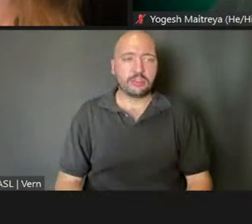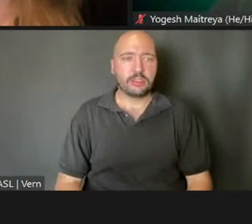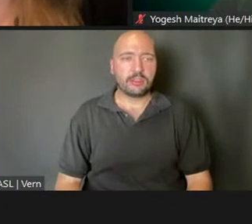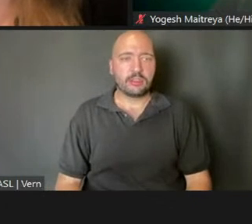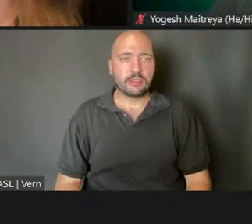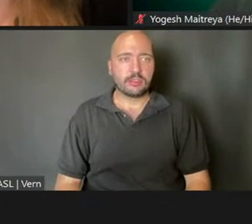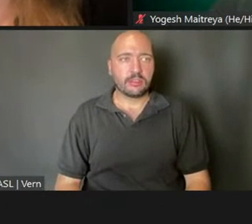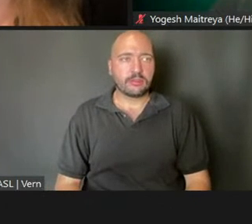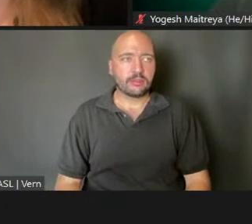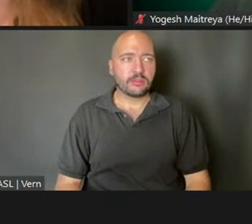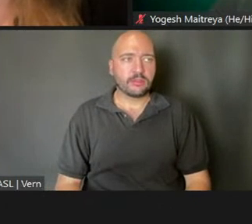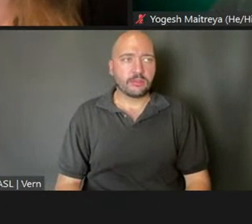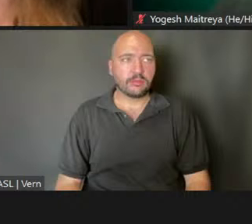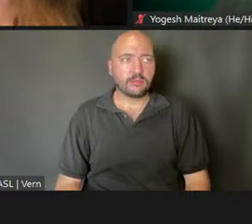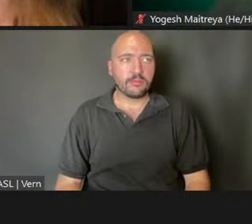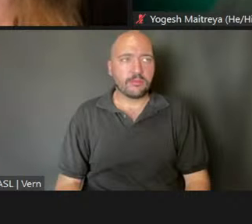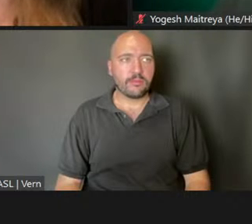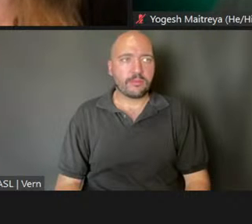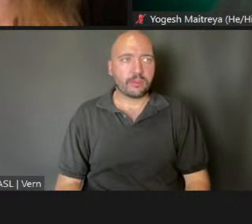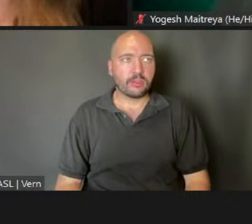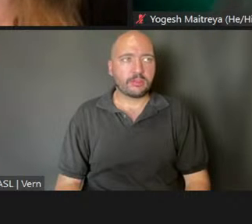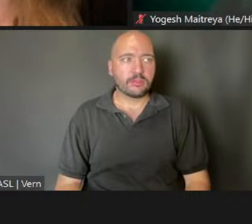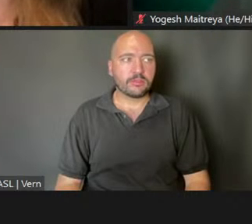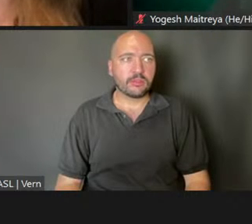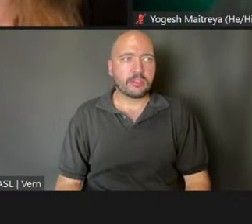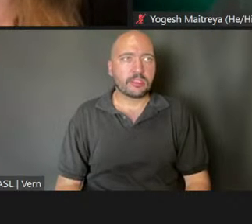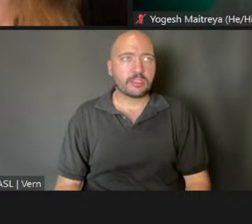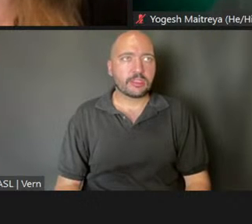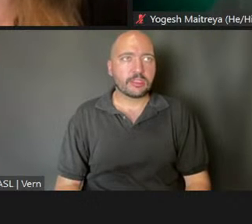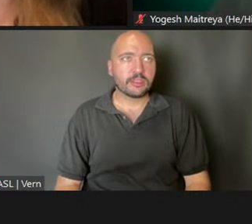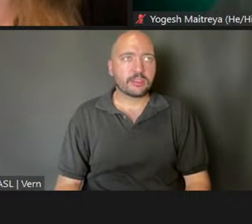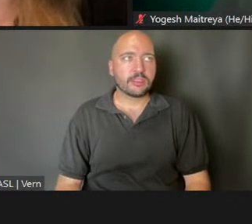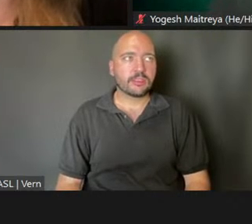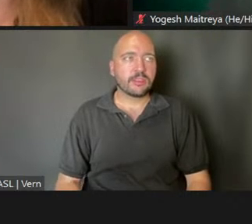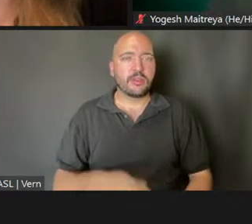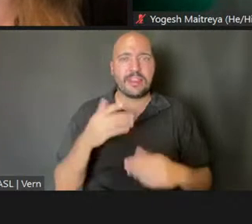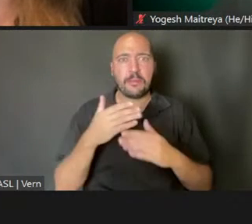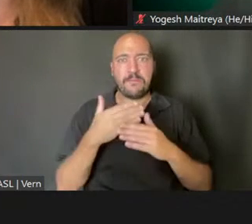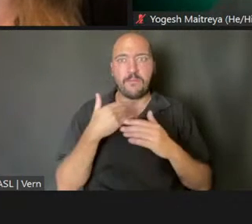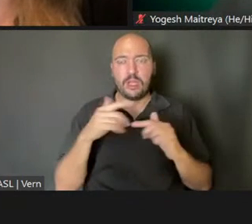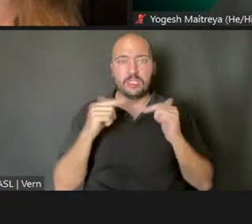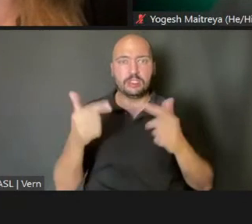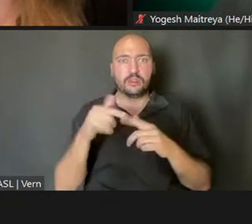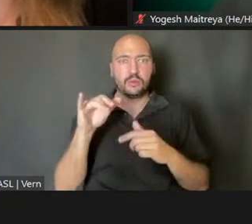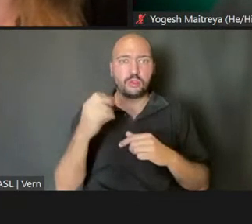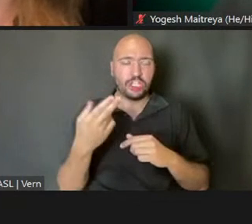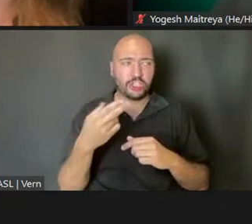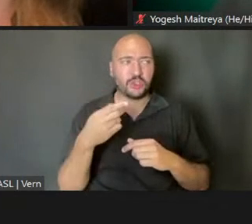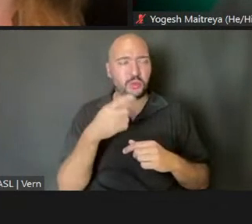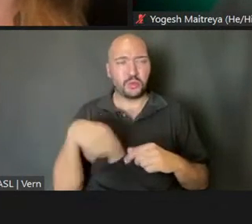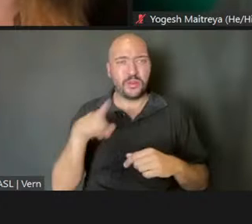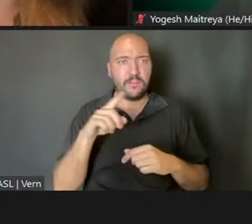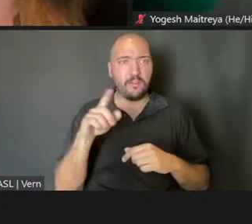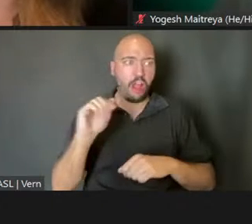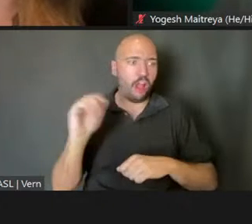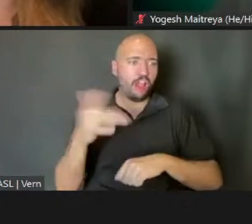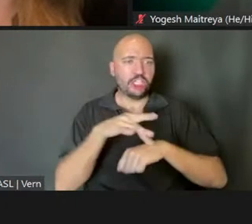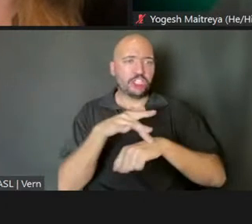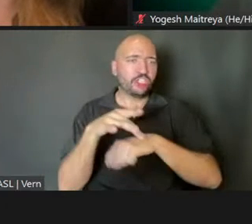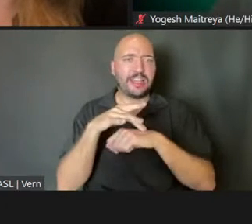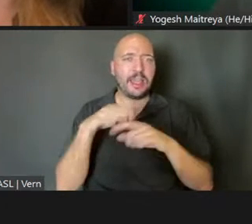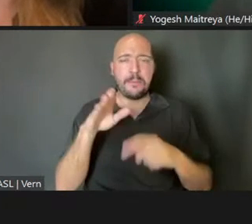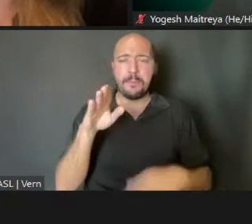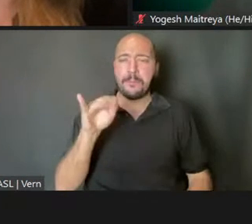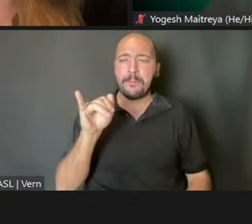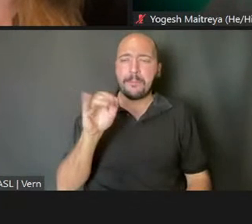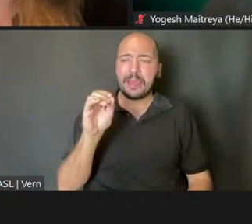And I really, the thing I'll say before turning it back over to Yogesh is that you've also all touched on